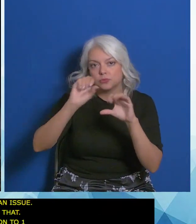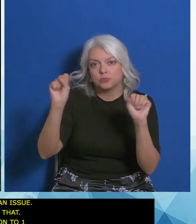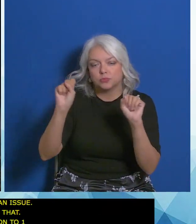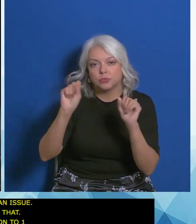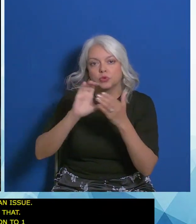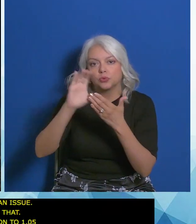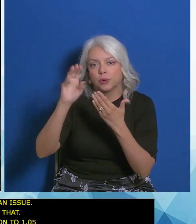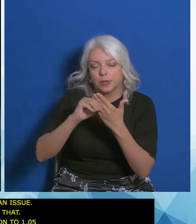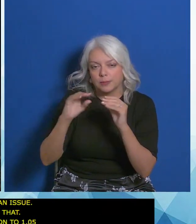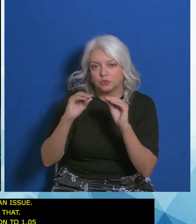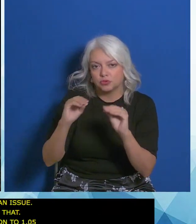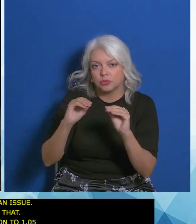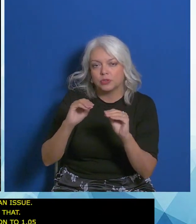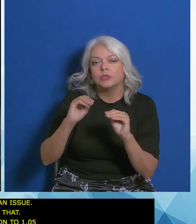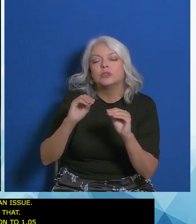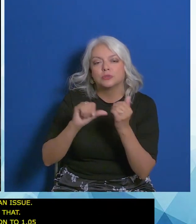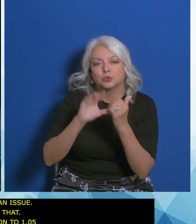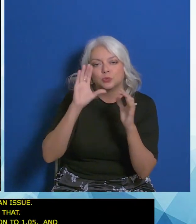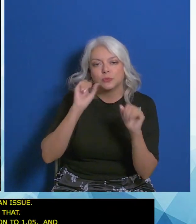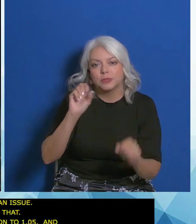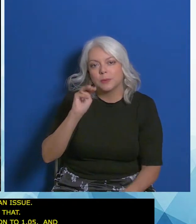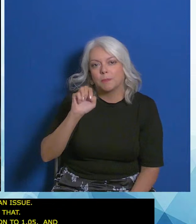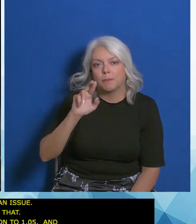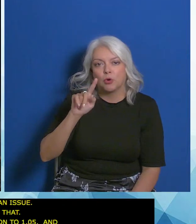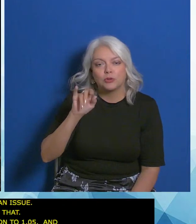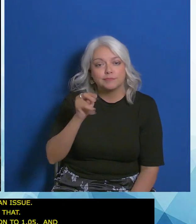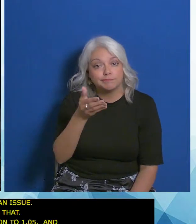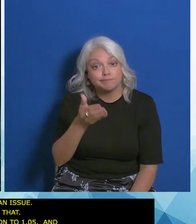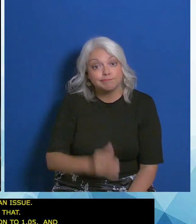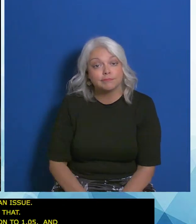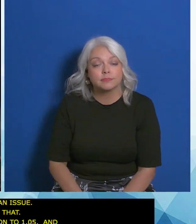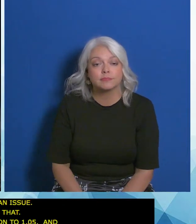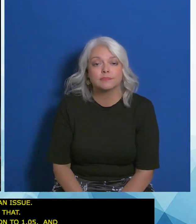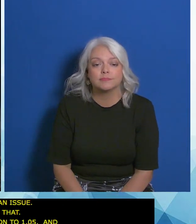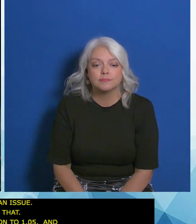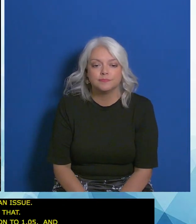of Curriculum Instruction, Superintendent Martin.